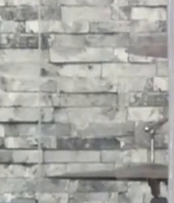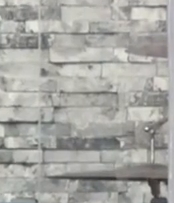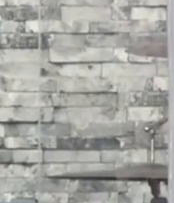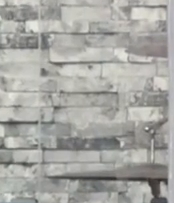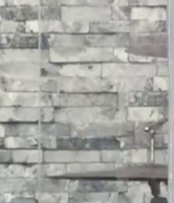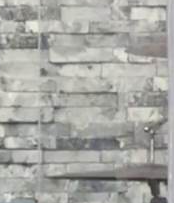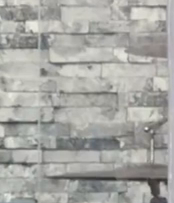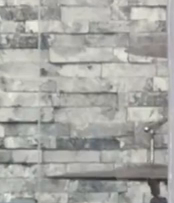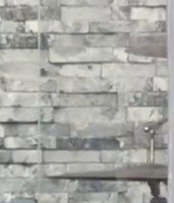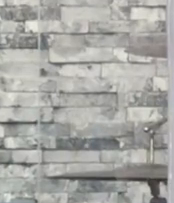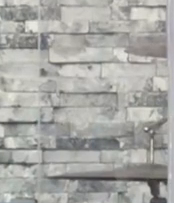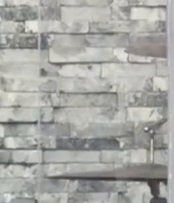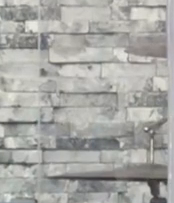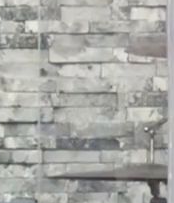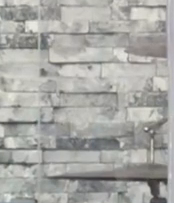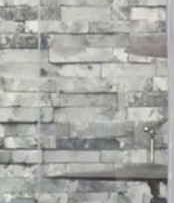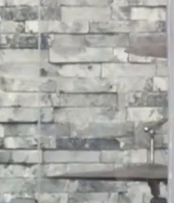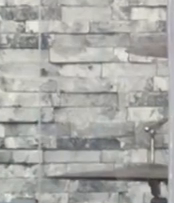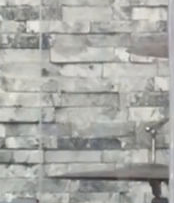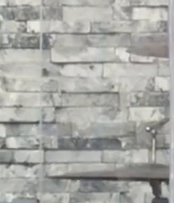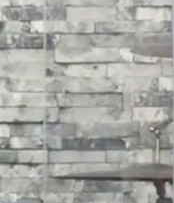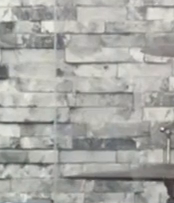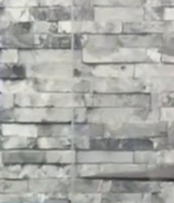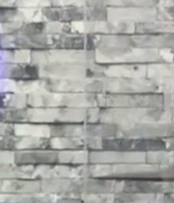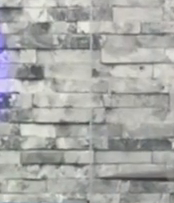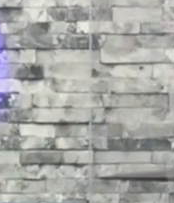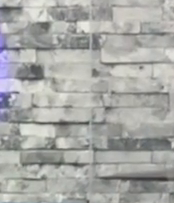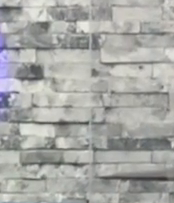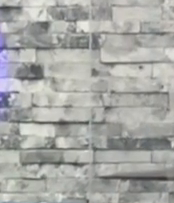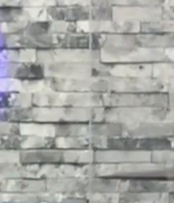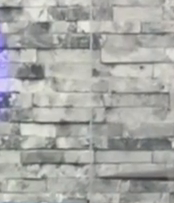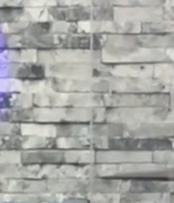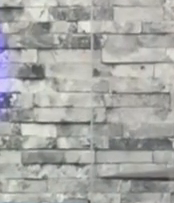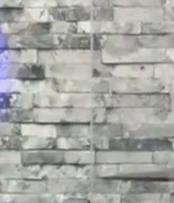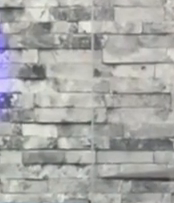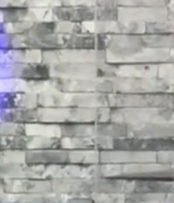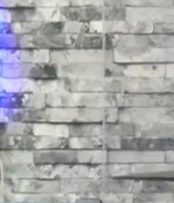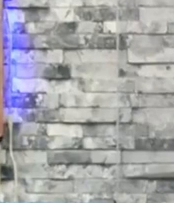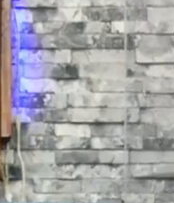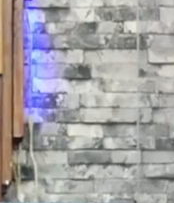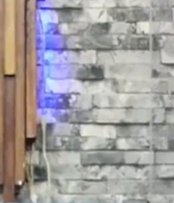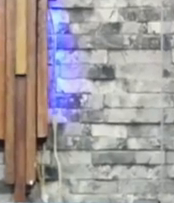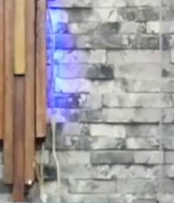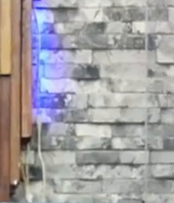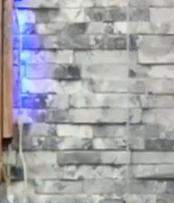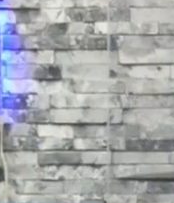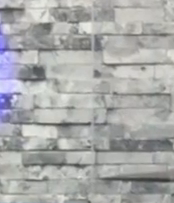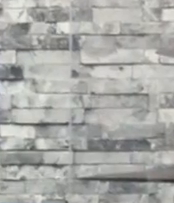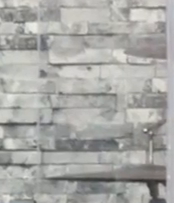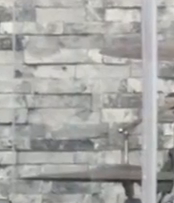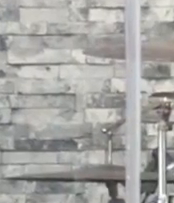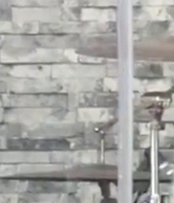kwamba tukaweza kuheshimiana mmoja kwa mwingine. I know there are people who don't honor other people. Najua kuna watu ambao hawaheshimu wale wengine. It